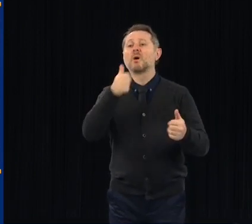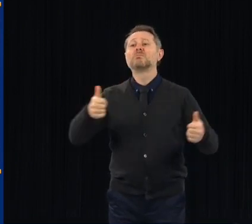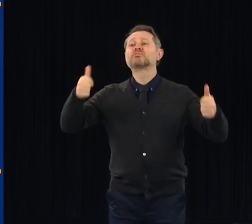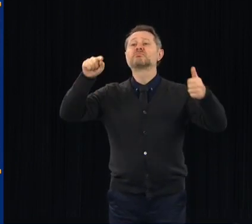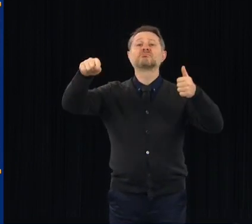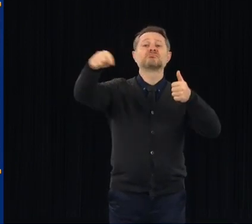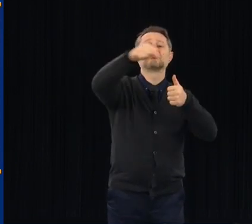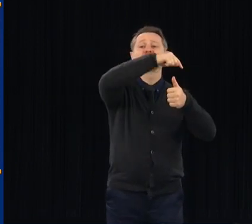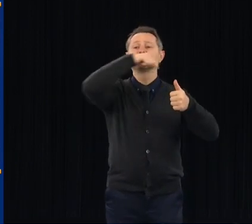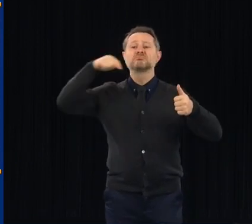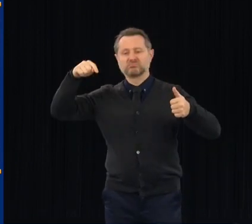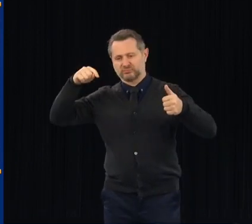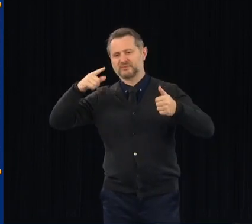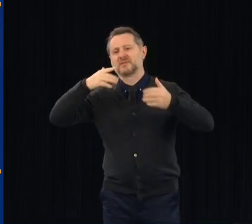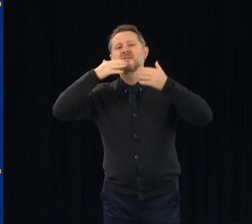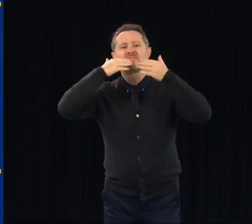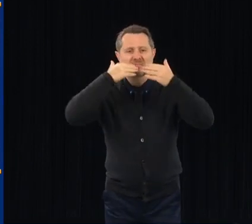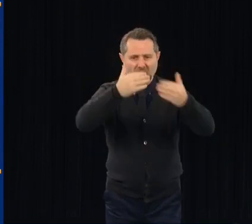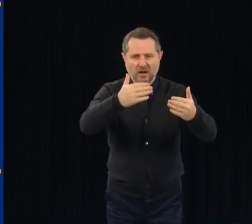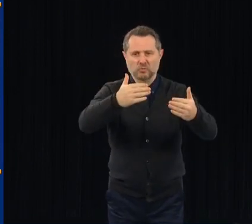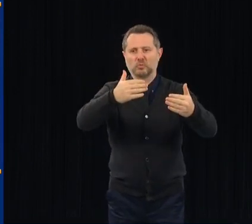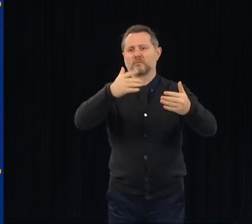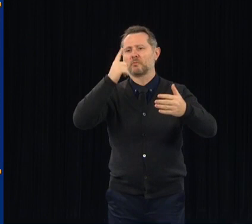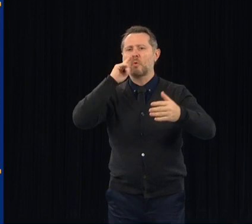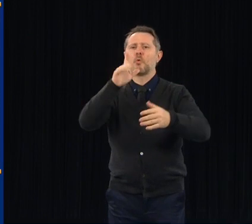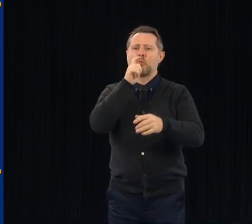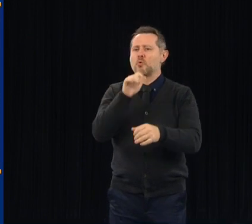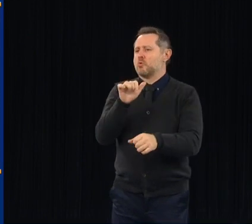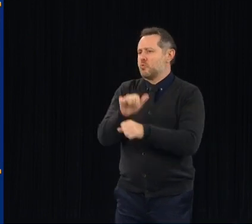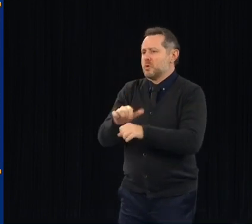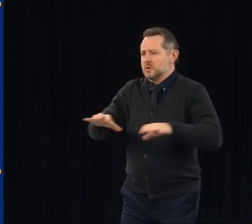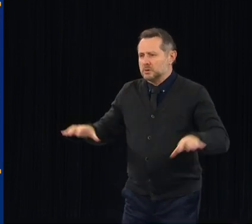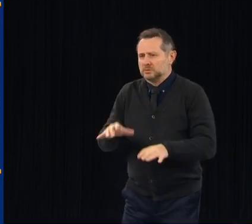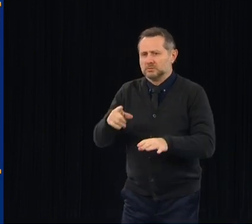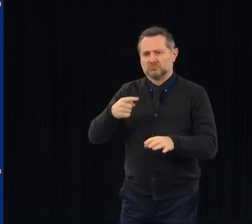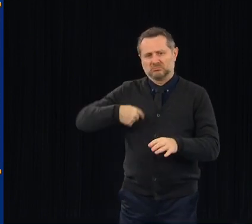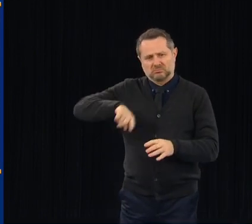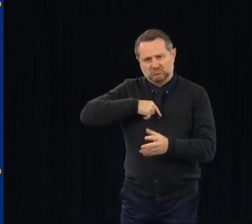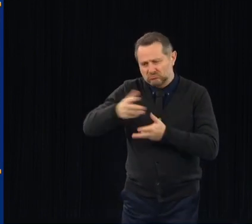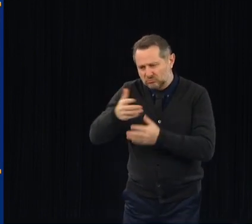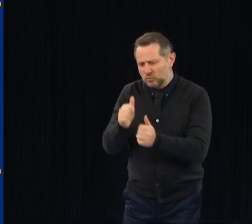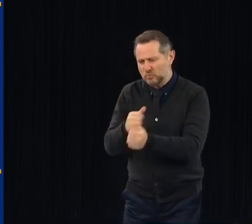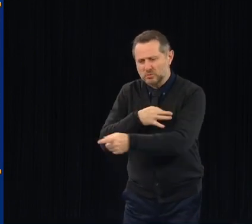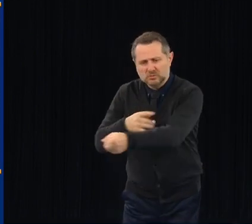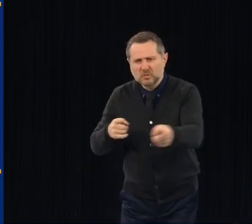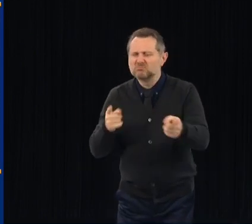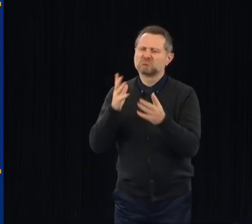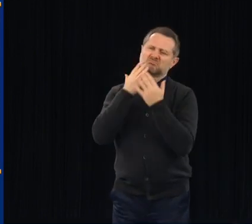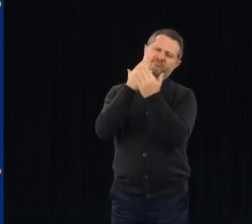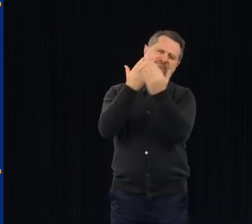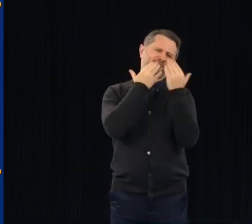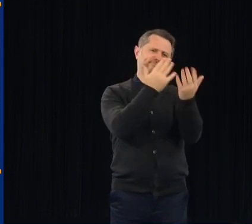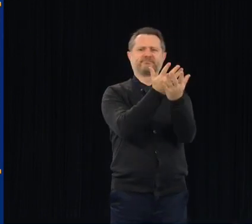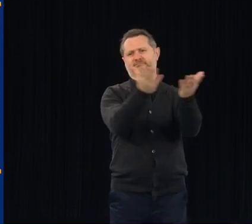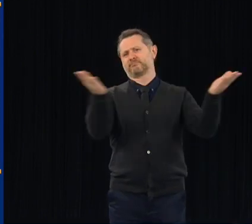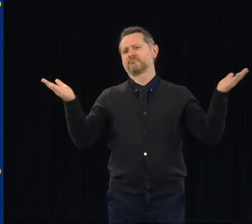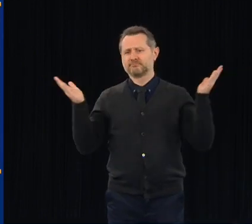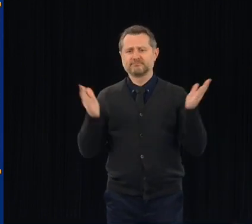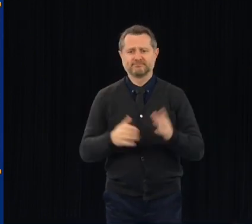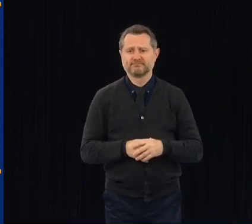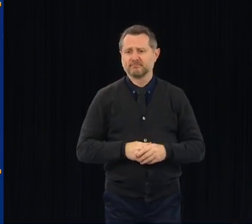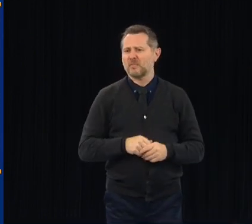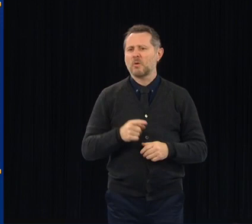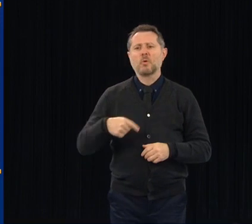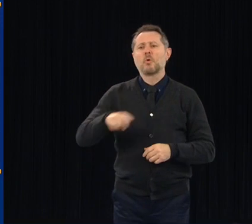and most importantly, thank you to the frontline workers. I mean, these people, they are true heroes